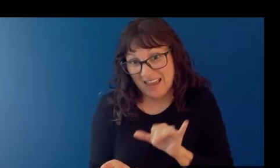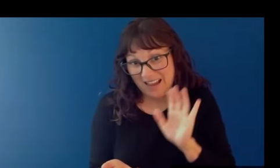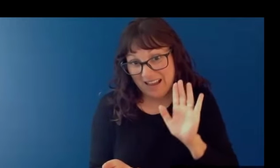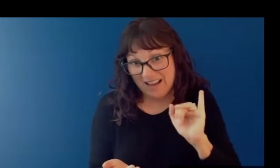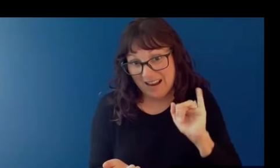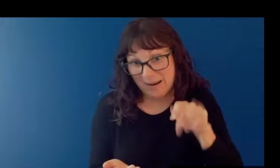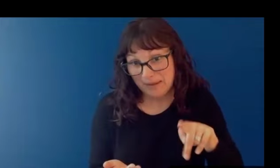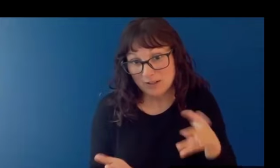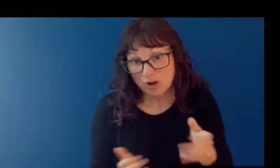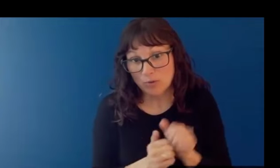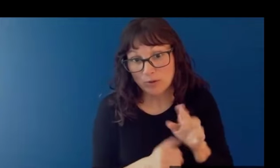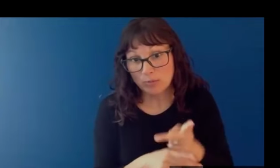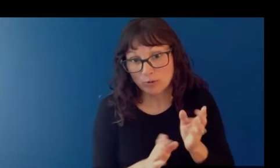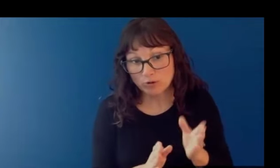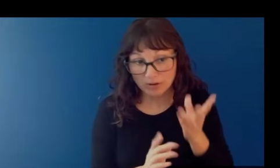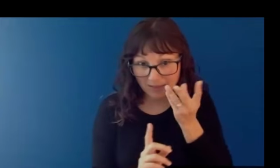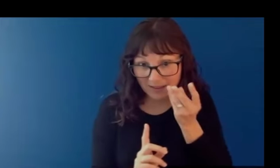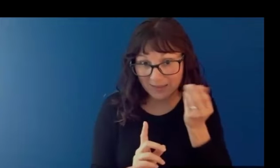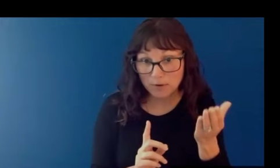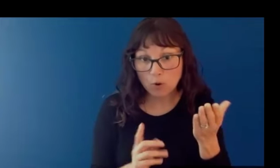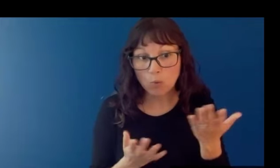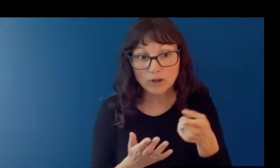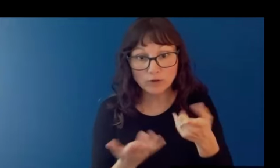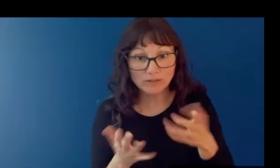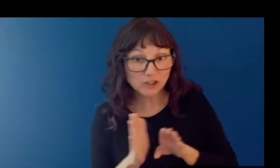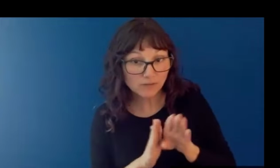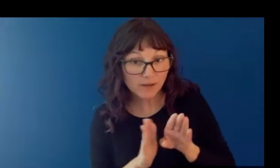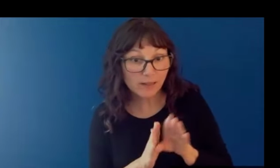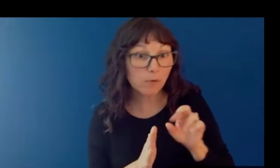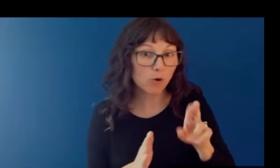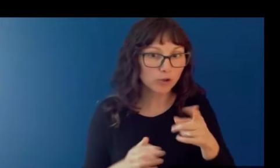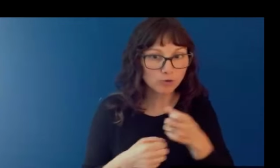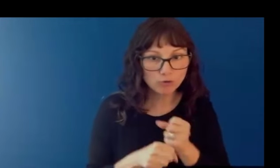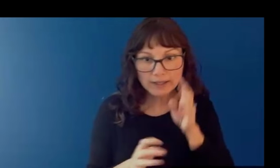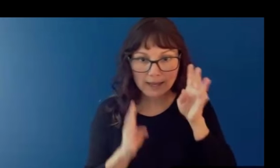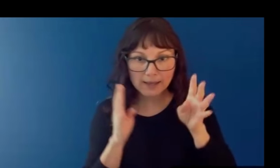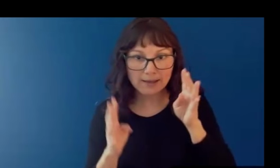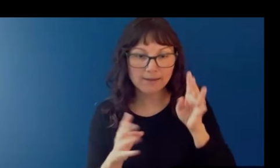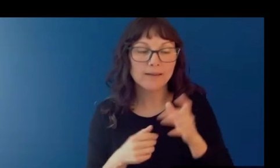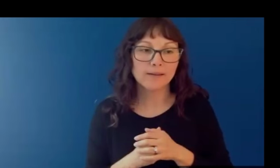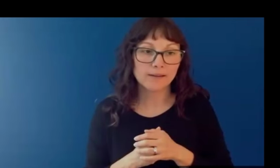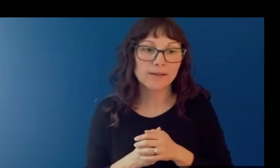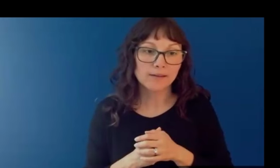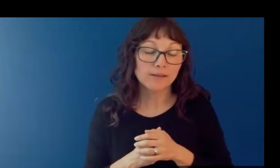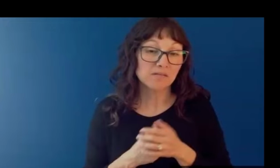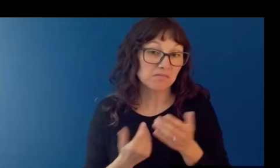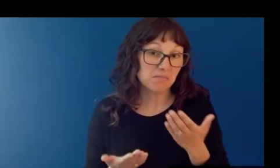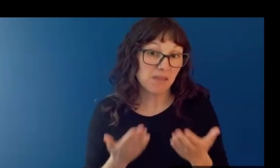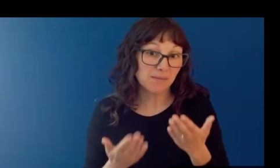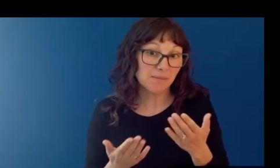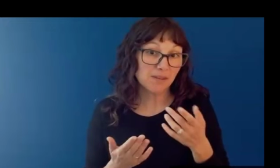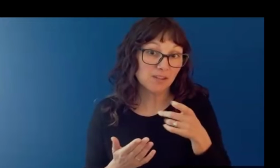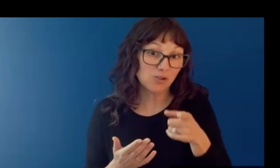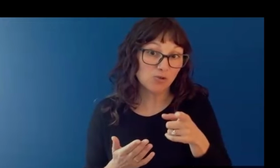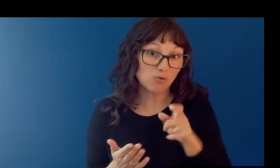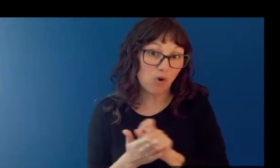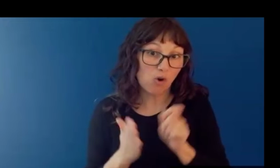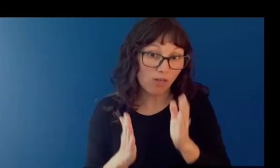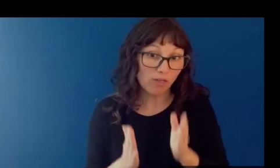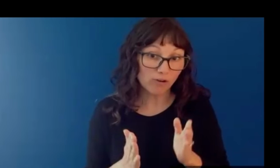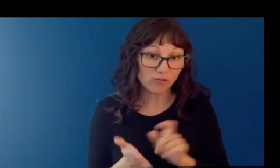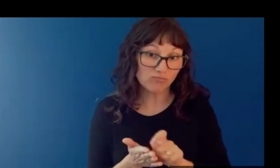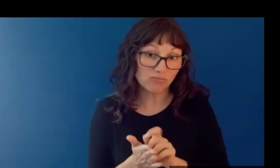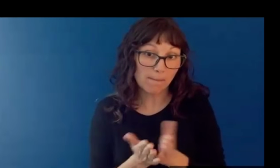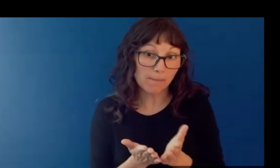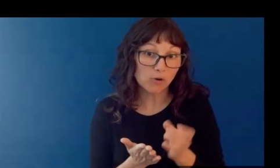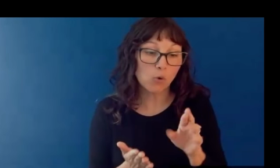to your producer, let them know what it is you develop, what you create. It could be you're an author and you're writing a book or